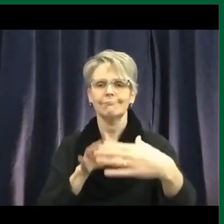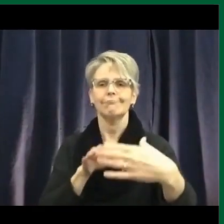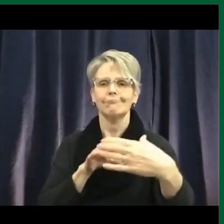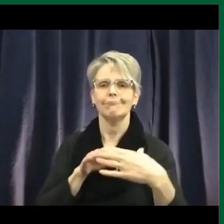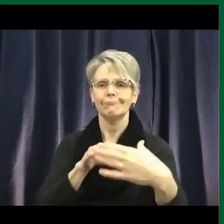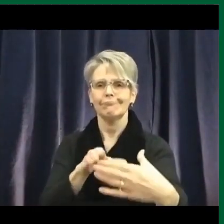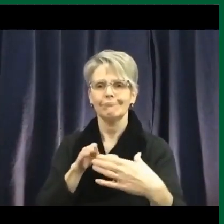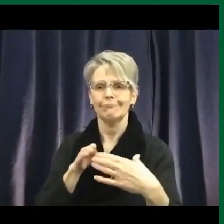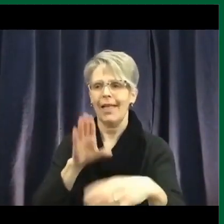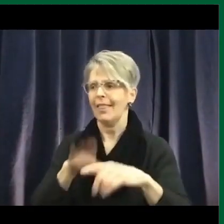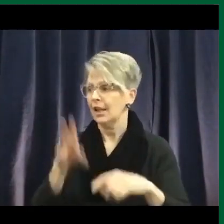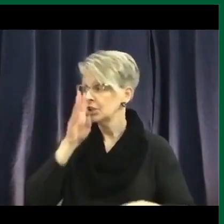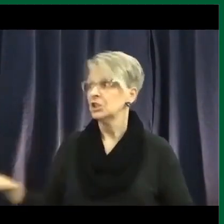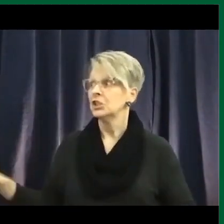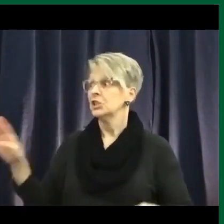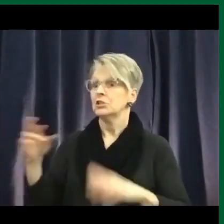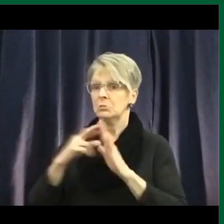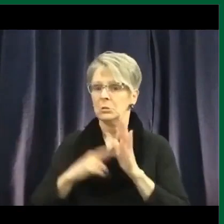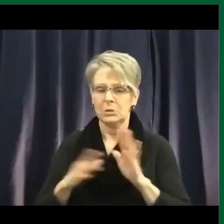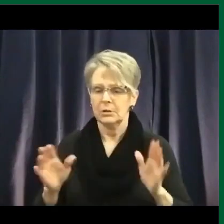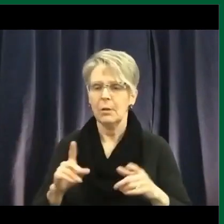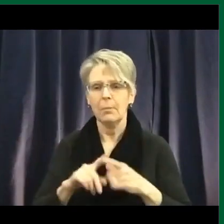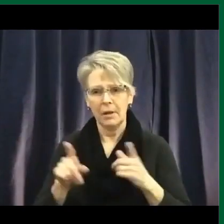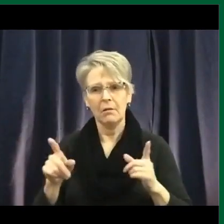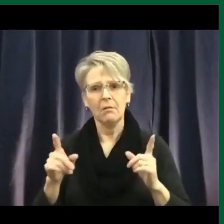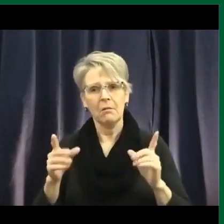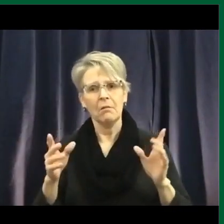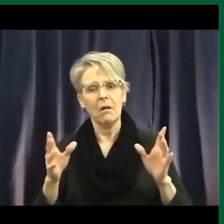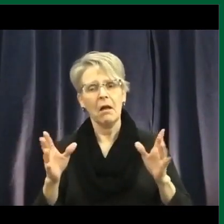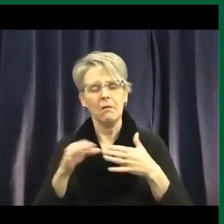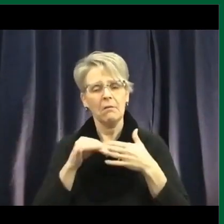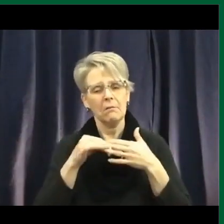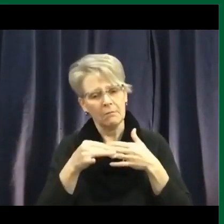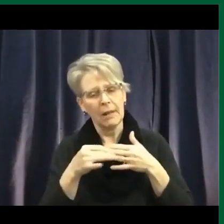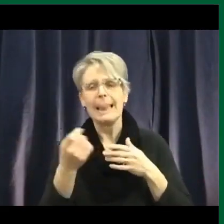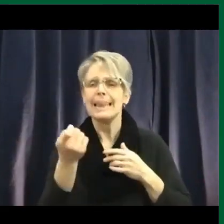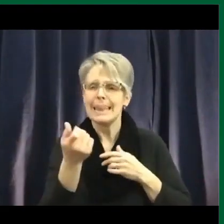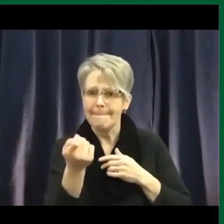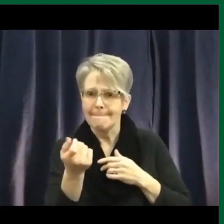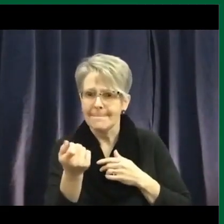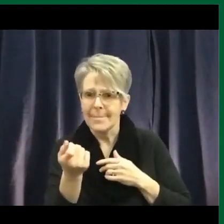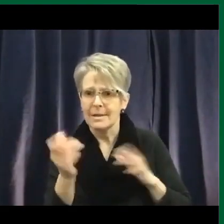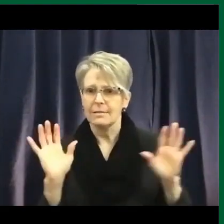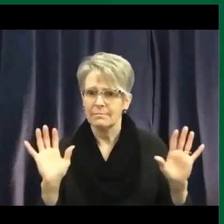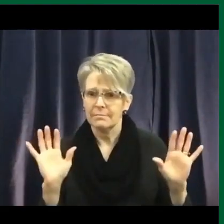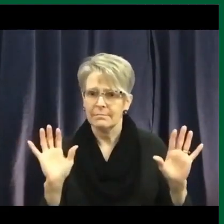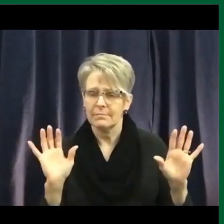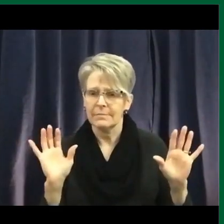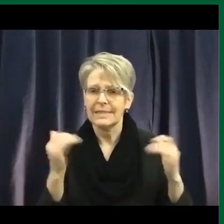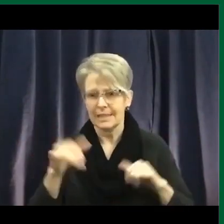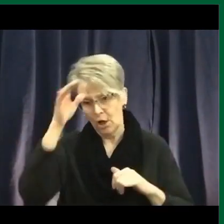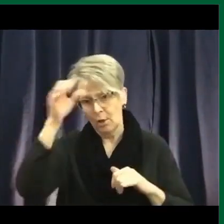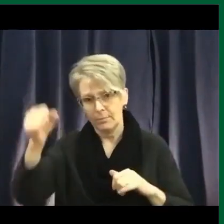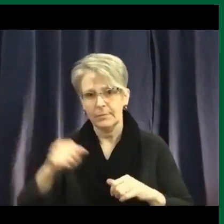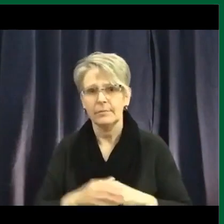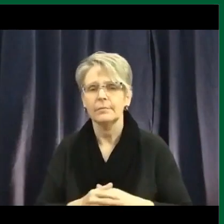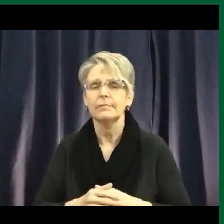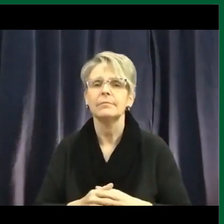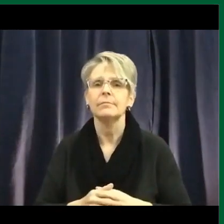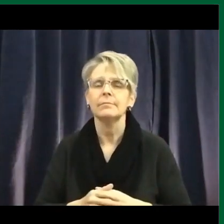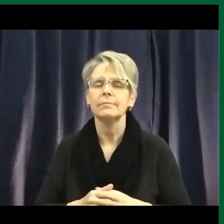non-compliant with the order. I think that's what the main allowance that this relaxation allows. A couple of my colleagues have asked this already,